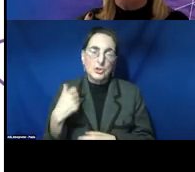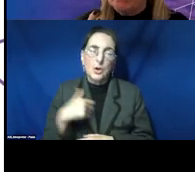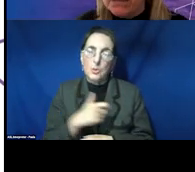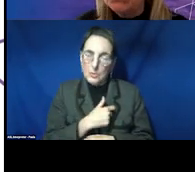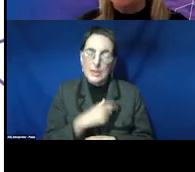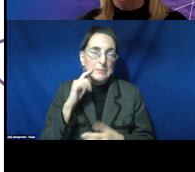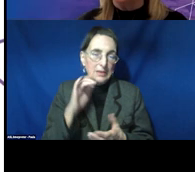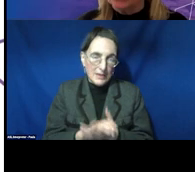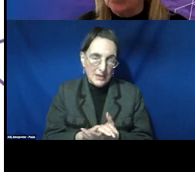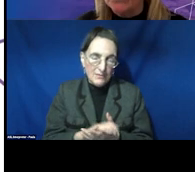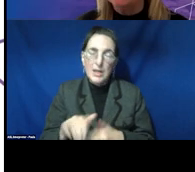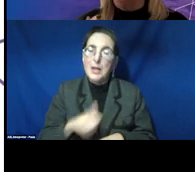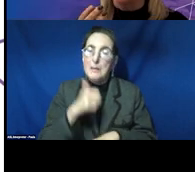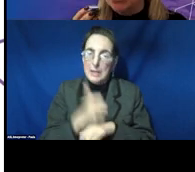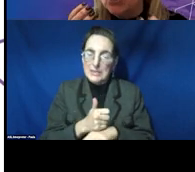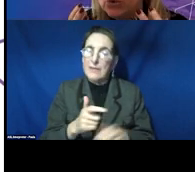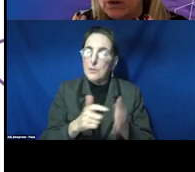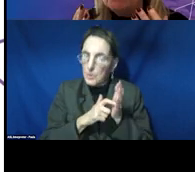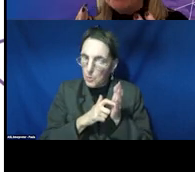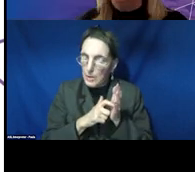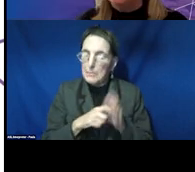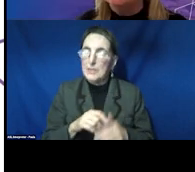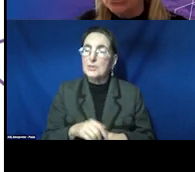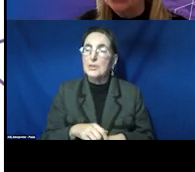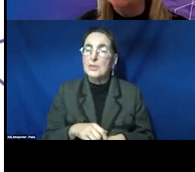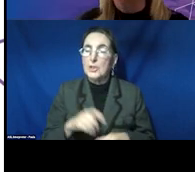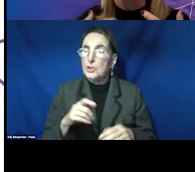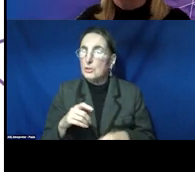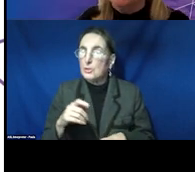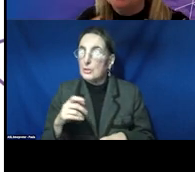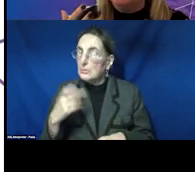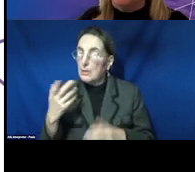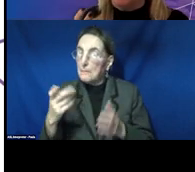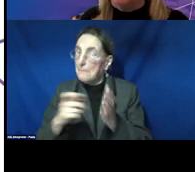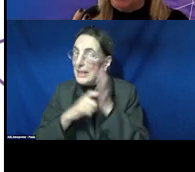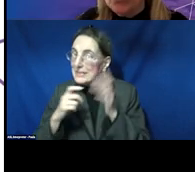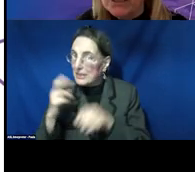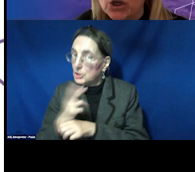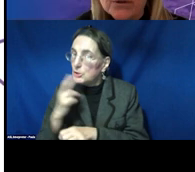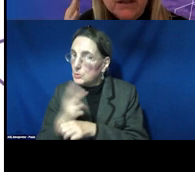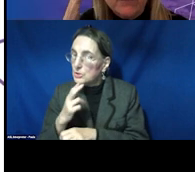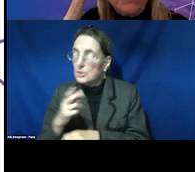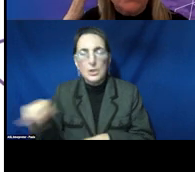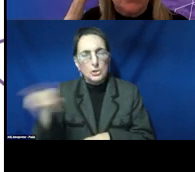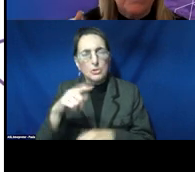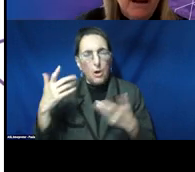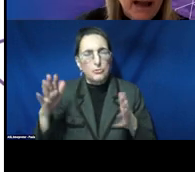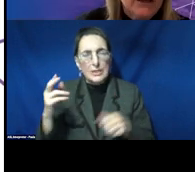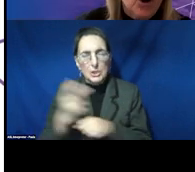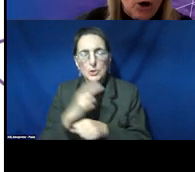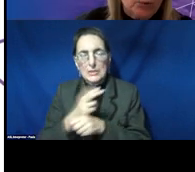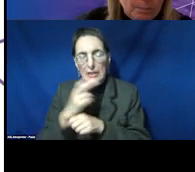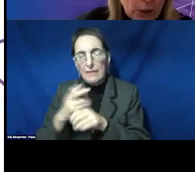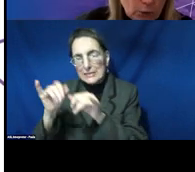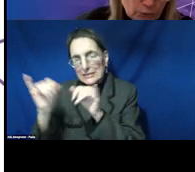believe that based on these requirements to mandate its use, you all are already using the system